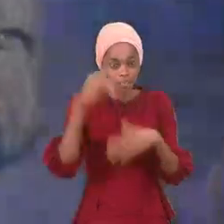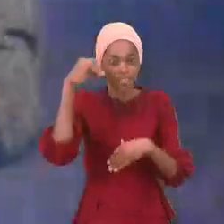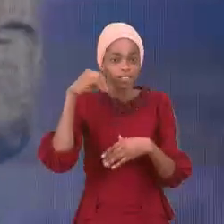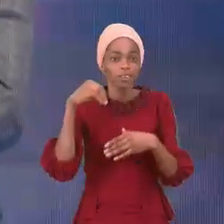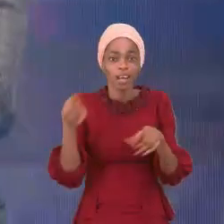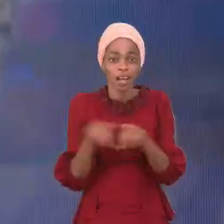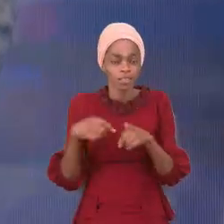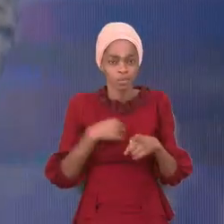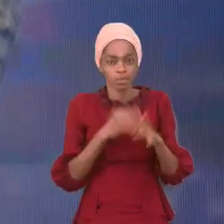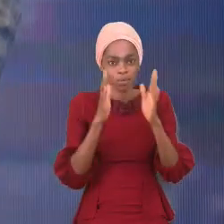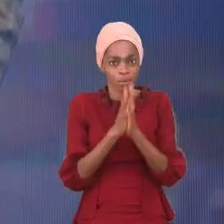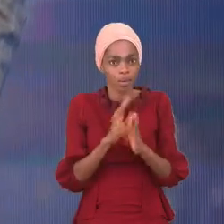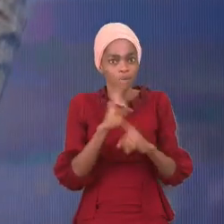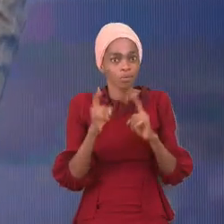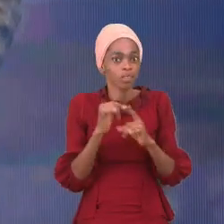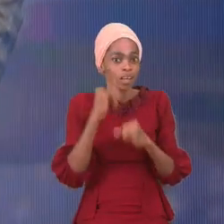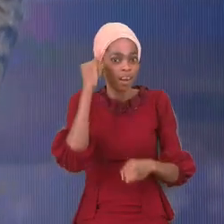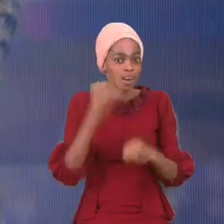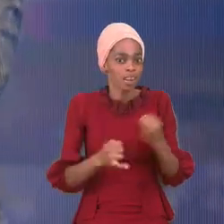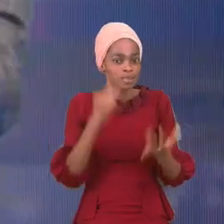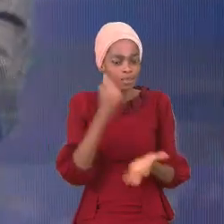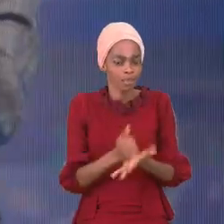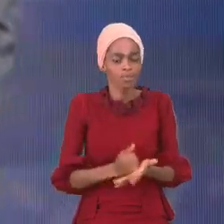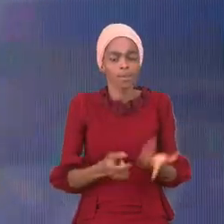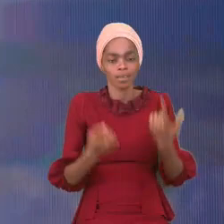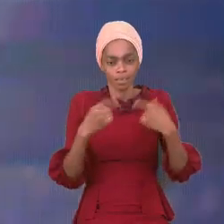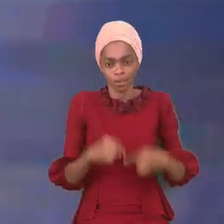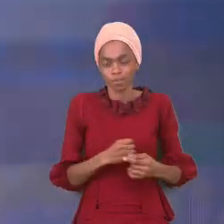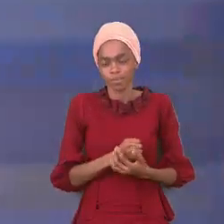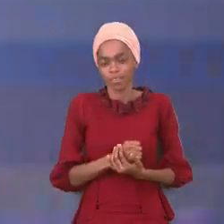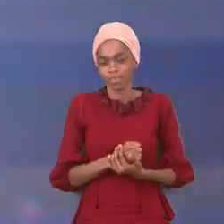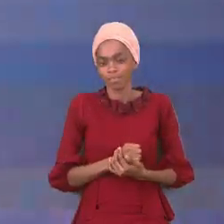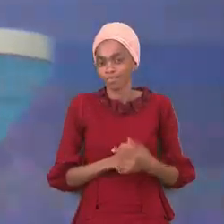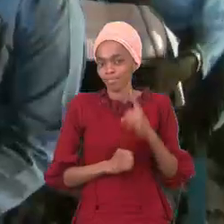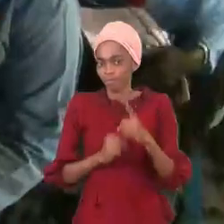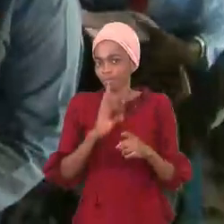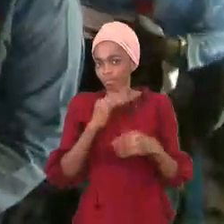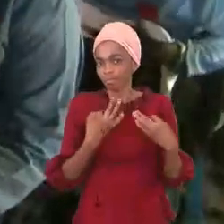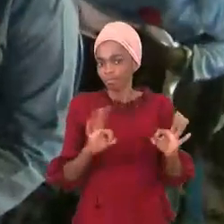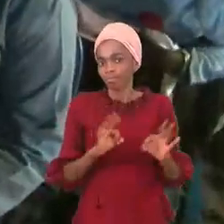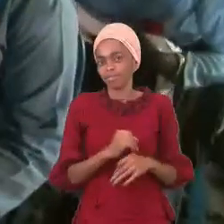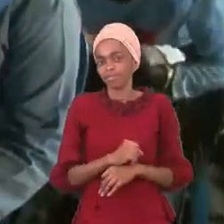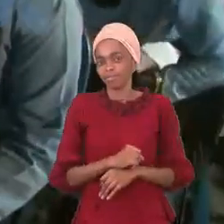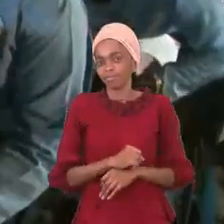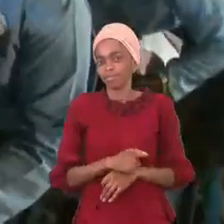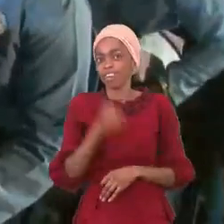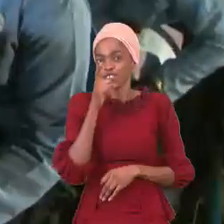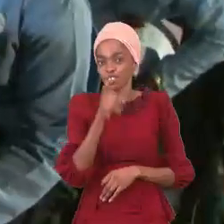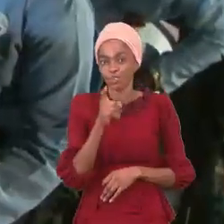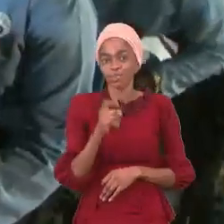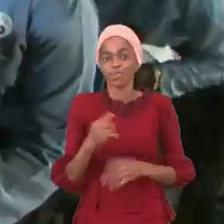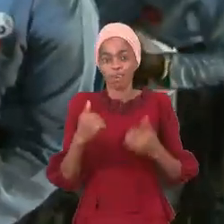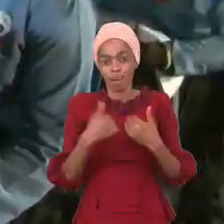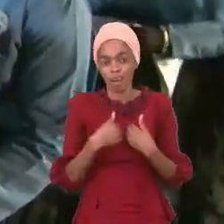we pray. When that final amen comes, you're through. Amen. You have